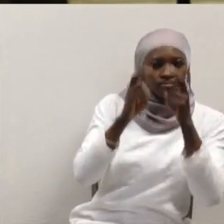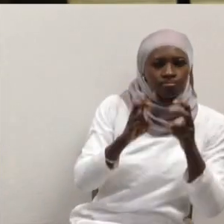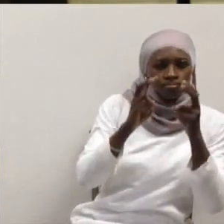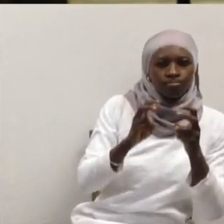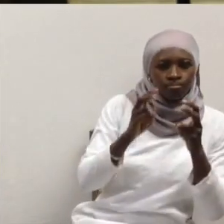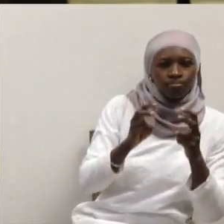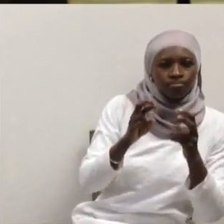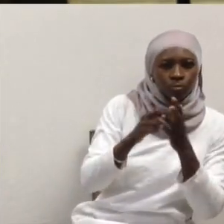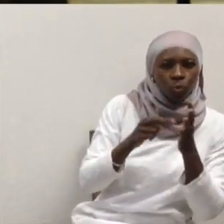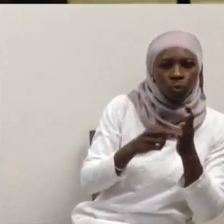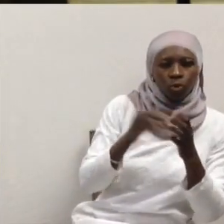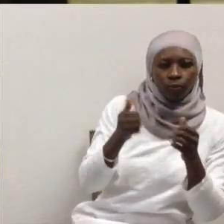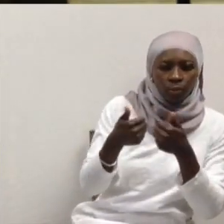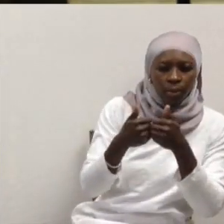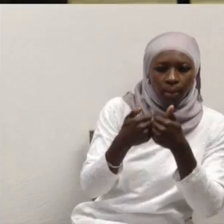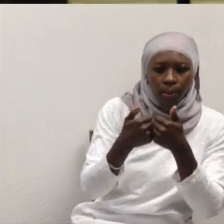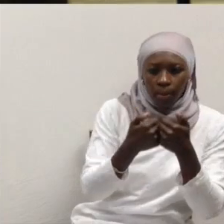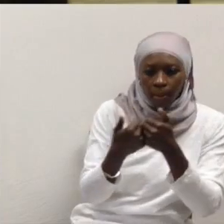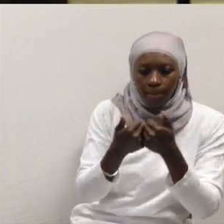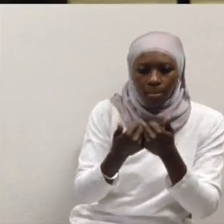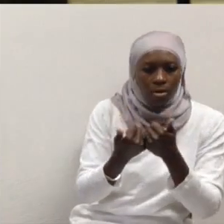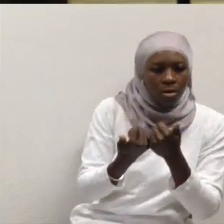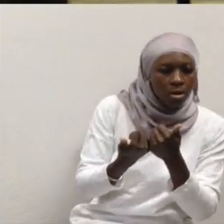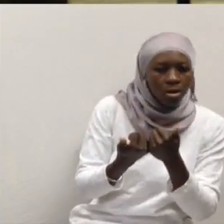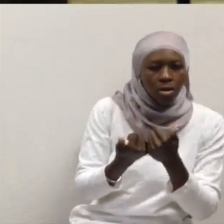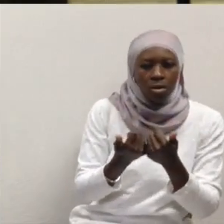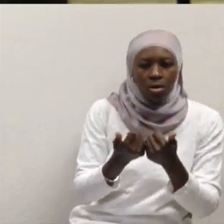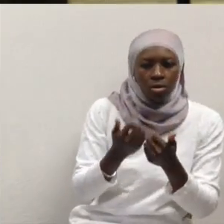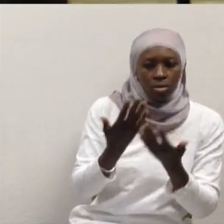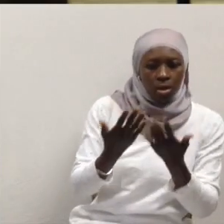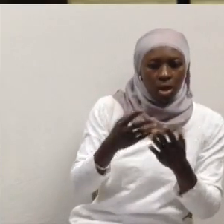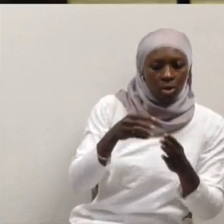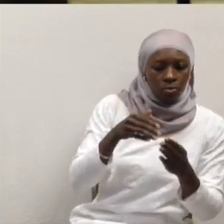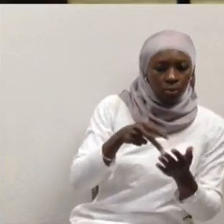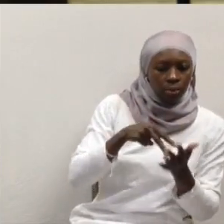the game. The rules of the game is you stand with Allah, Allah will give you